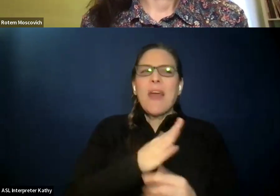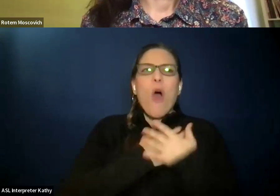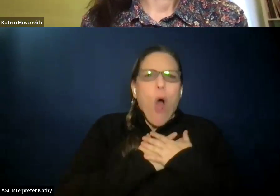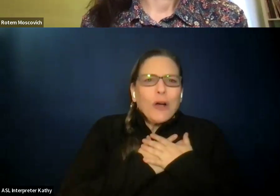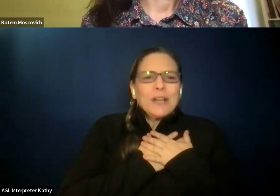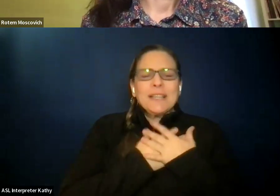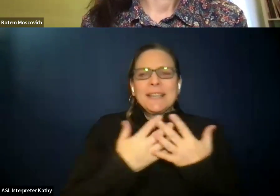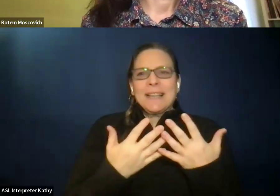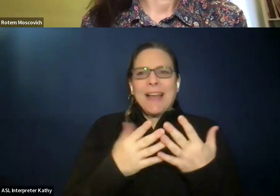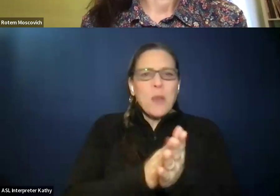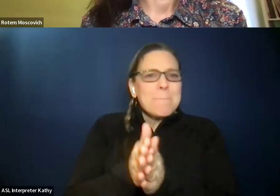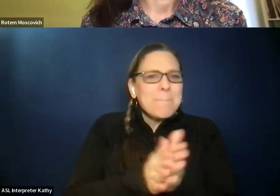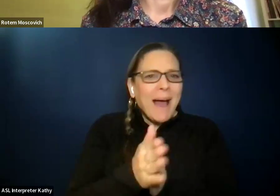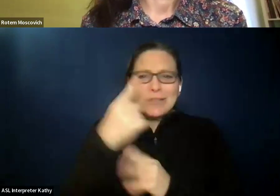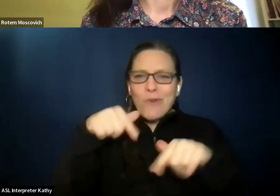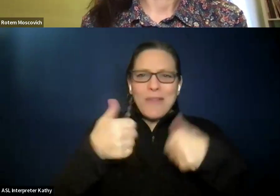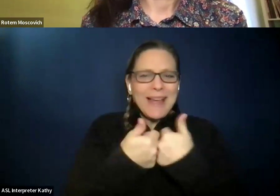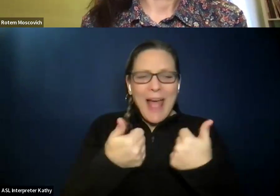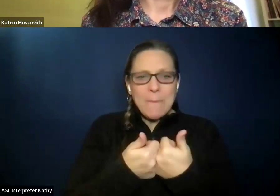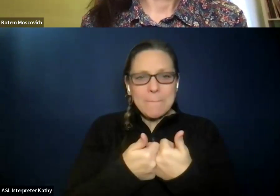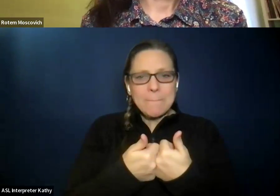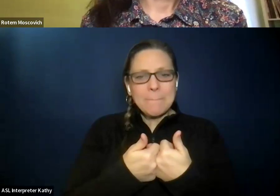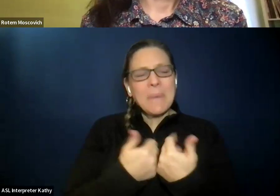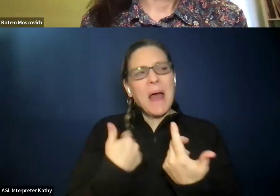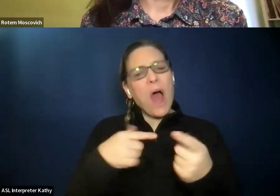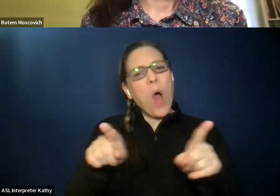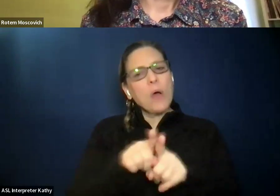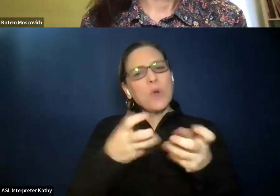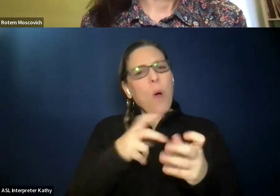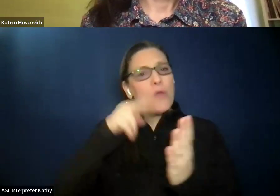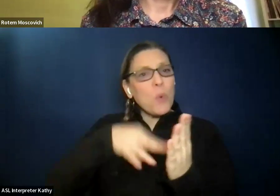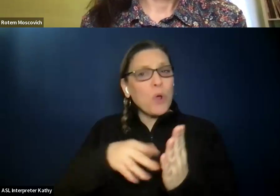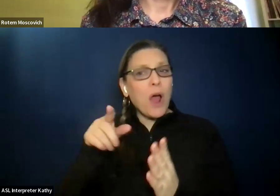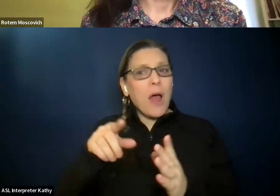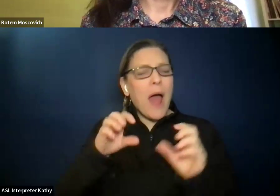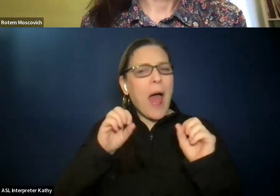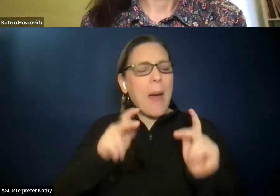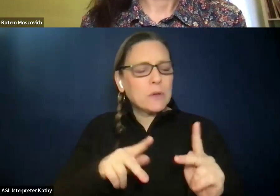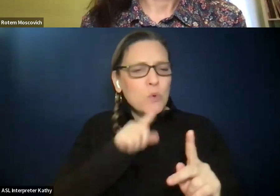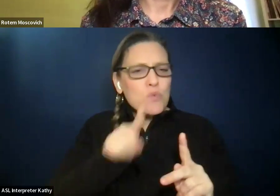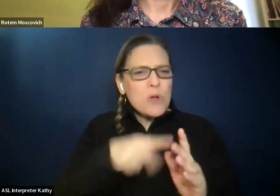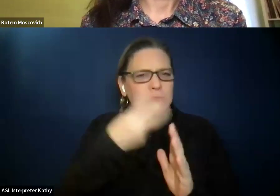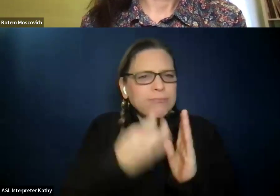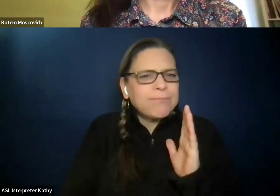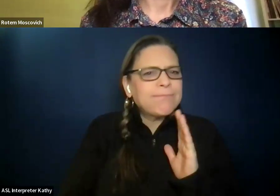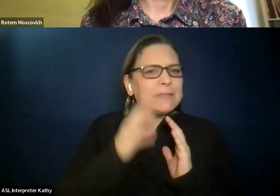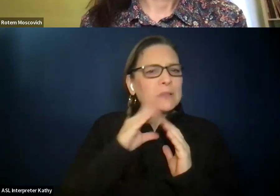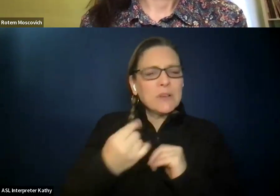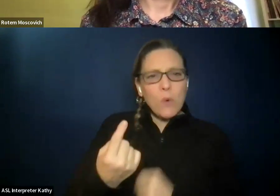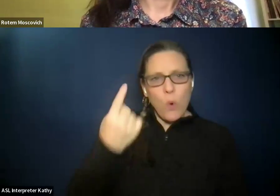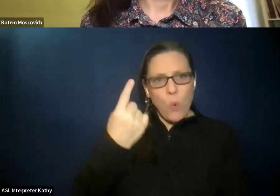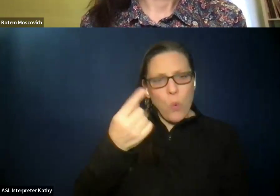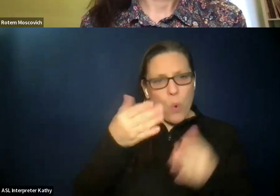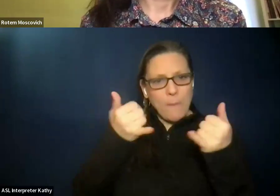and passion for the game. But I also wanted to give the reader a chance to dive deeper into the experience of one player and